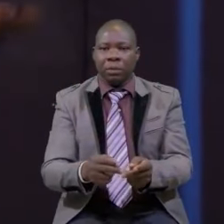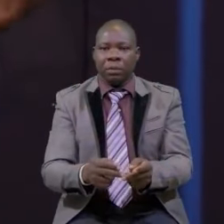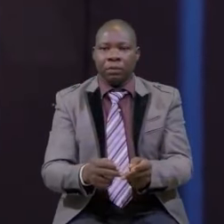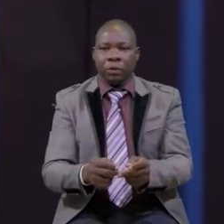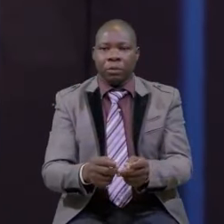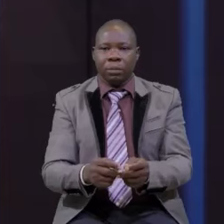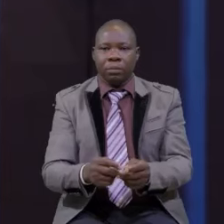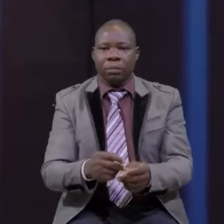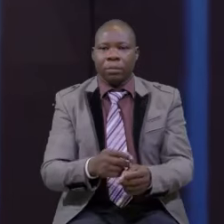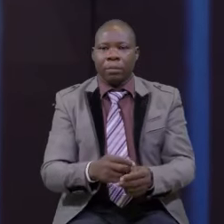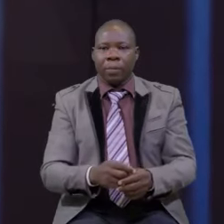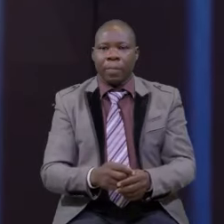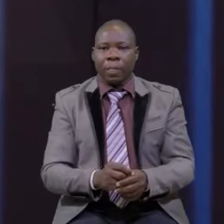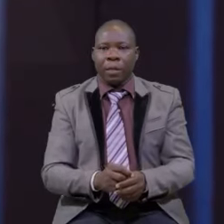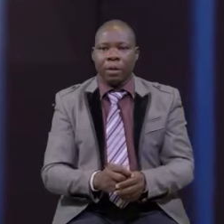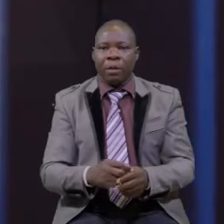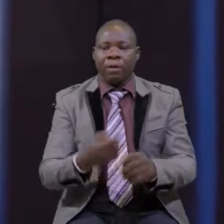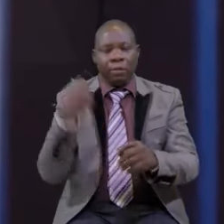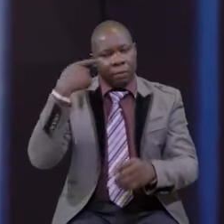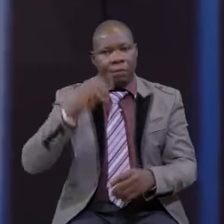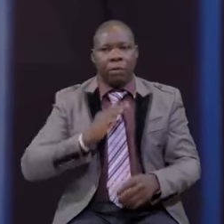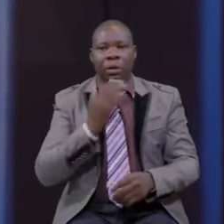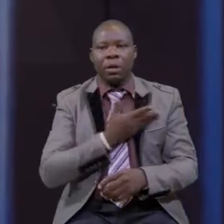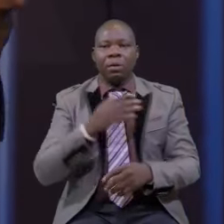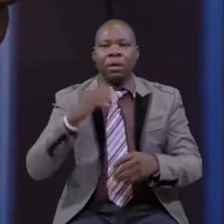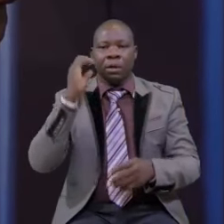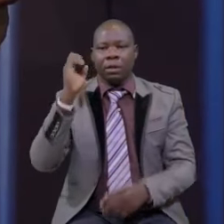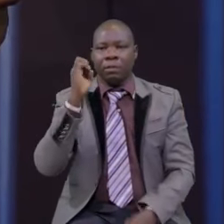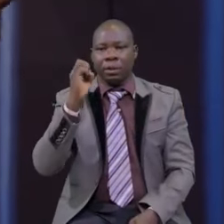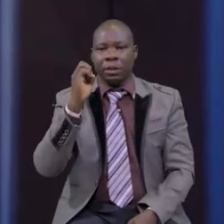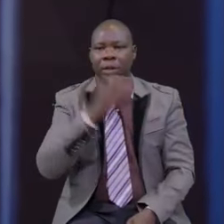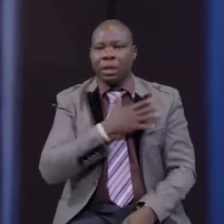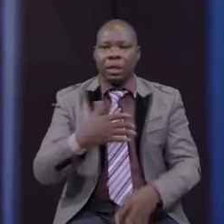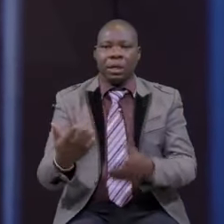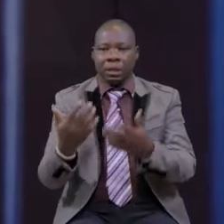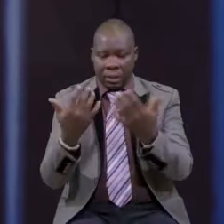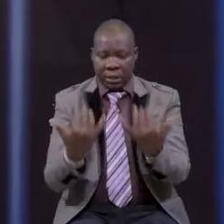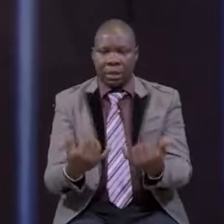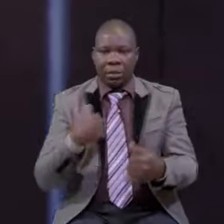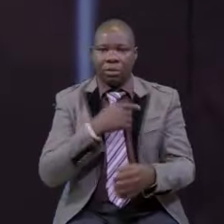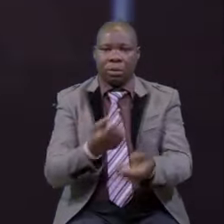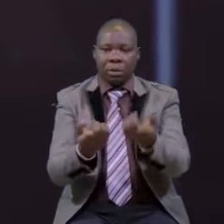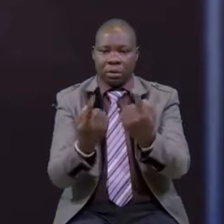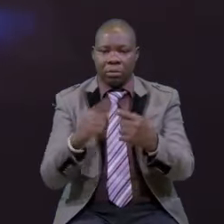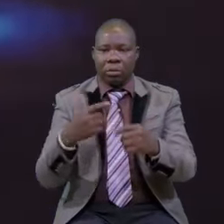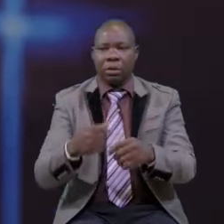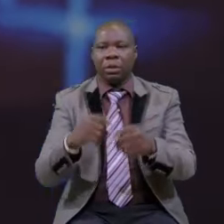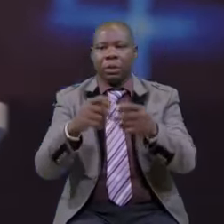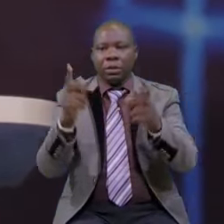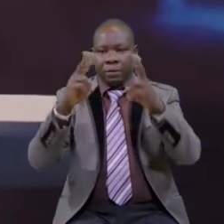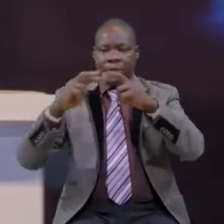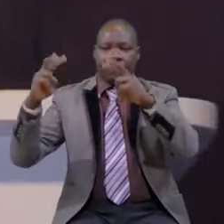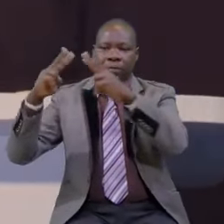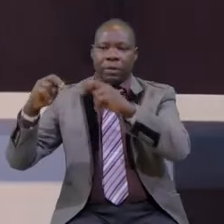actually Sister Beatrice, we were evangelizing. And there we got to a village. And there's a